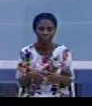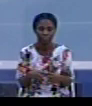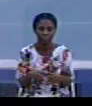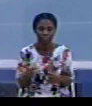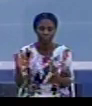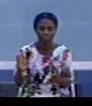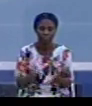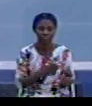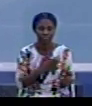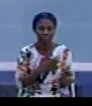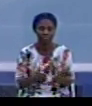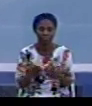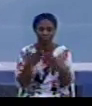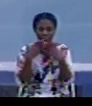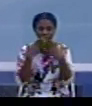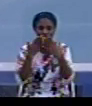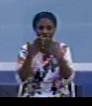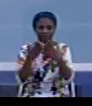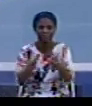Oshé,